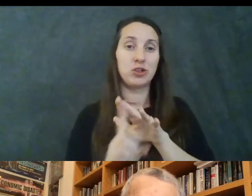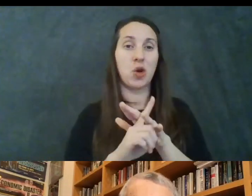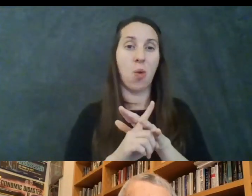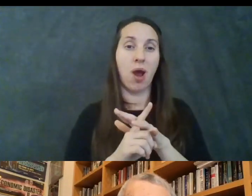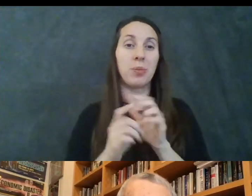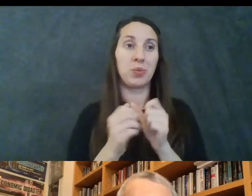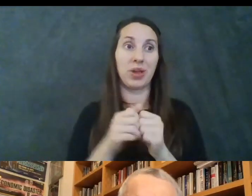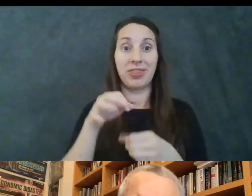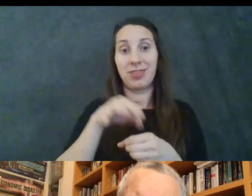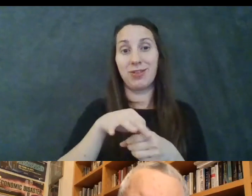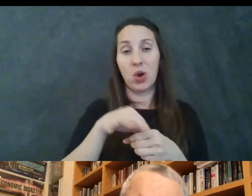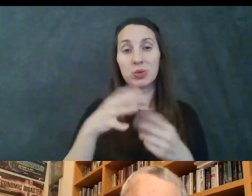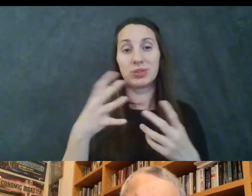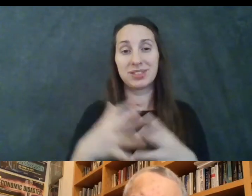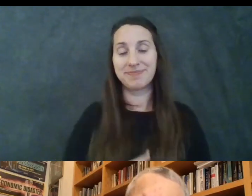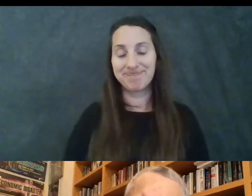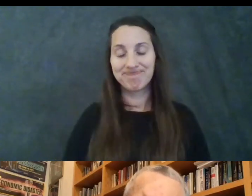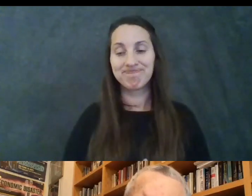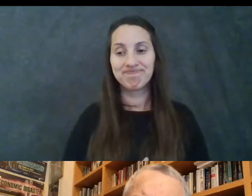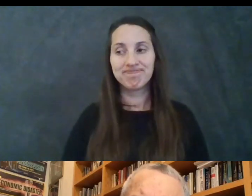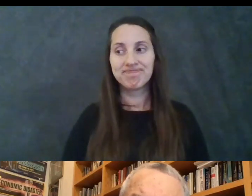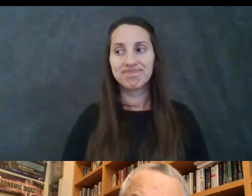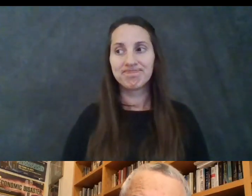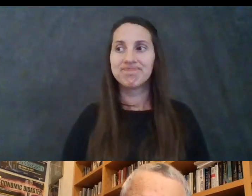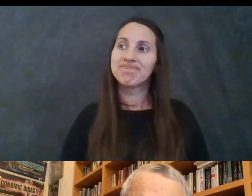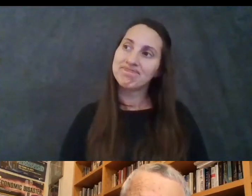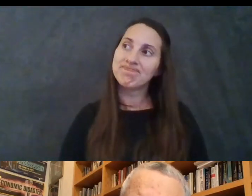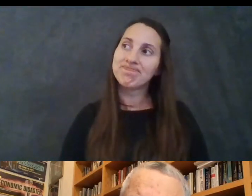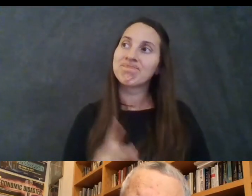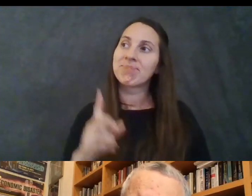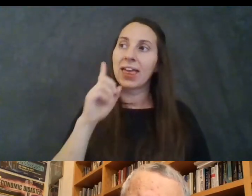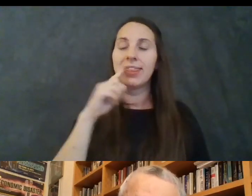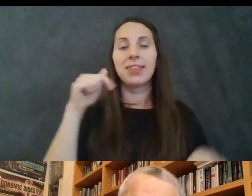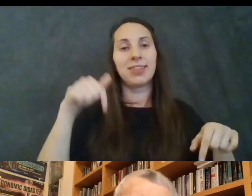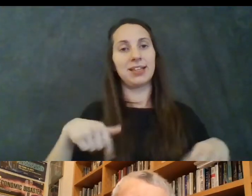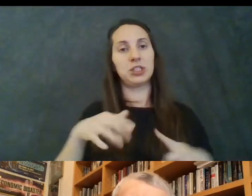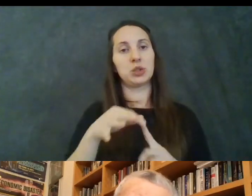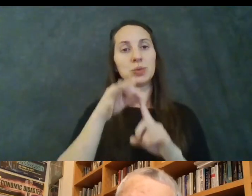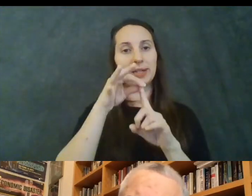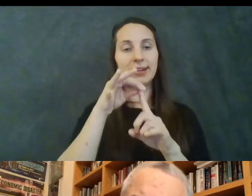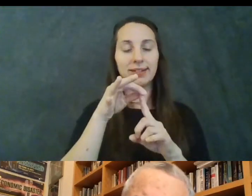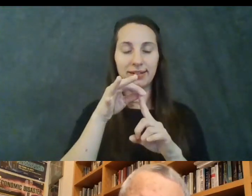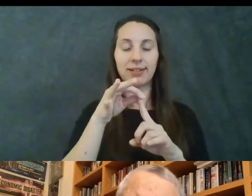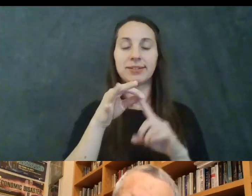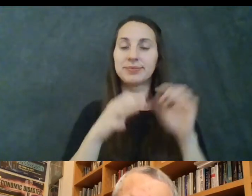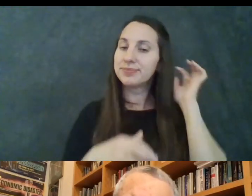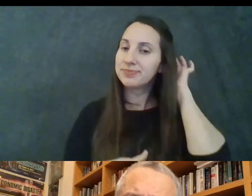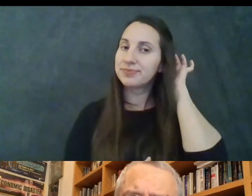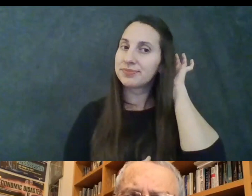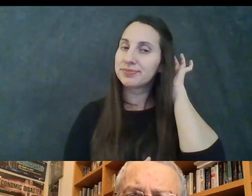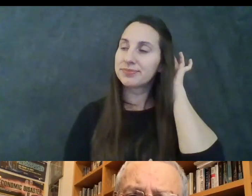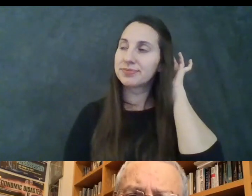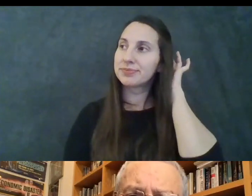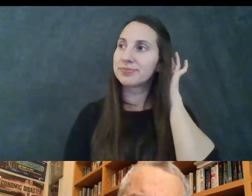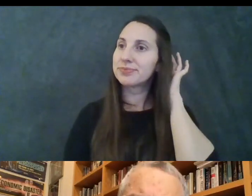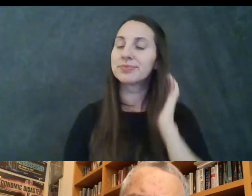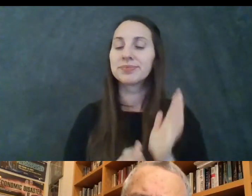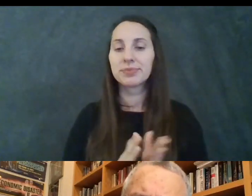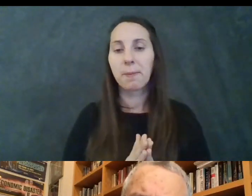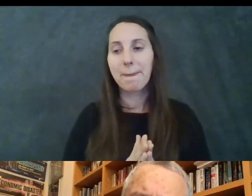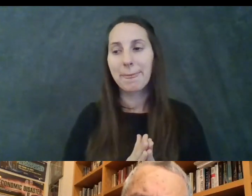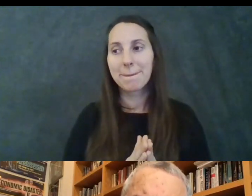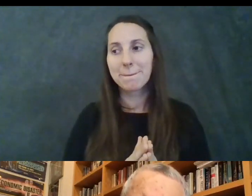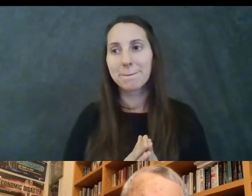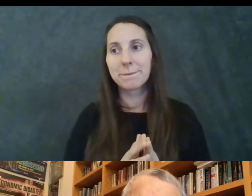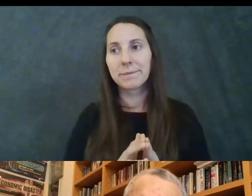And I think really this is unique at the if we look at this